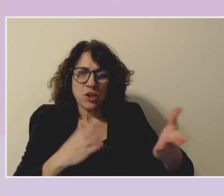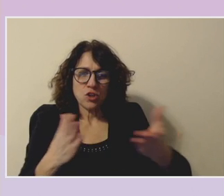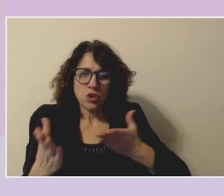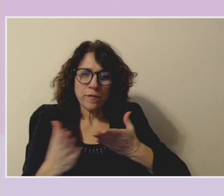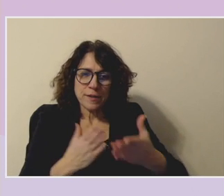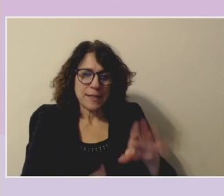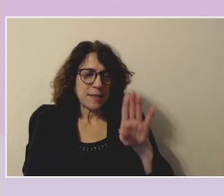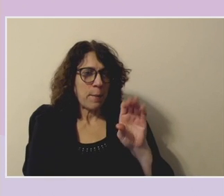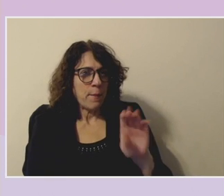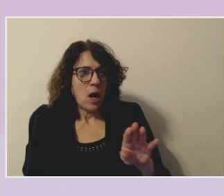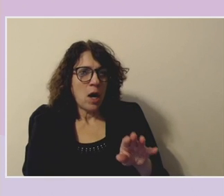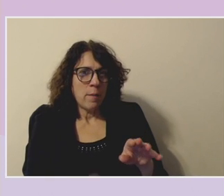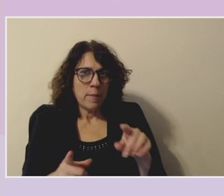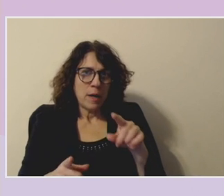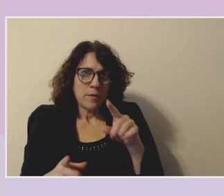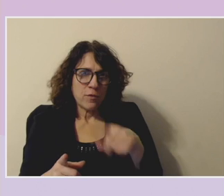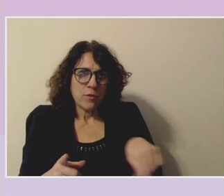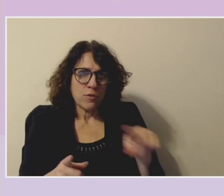the free care SPA.